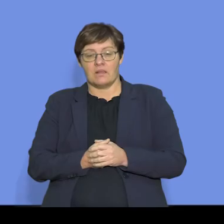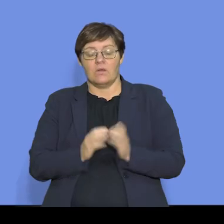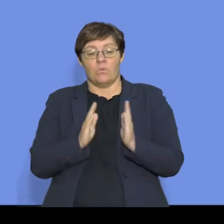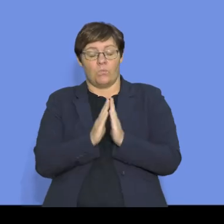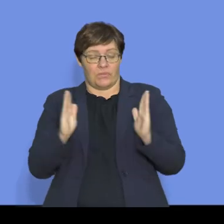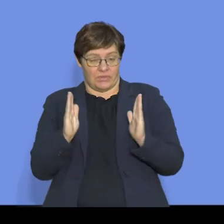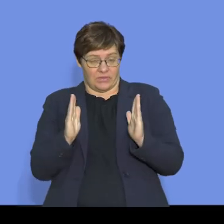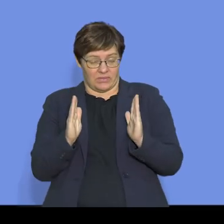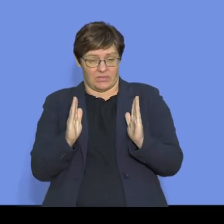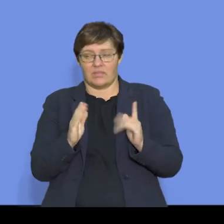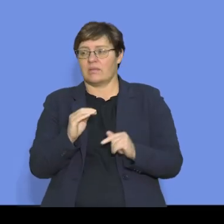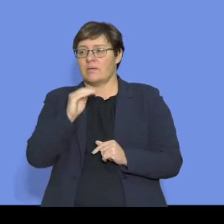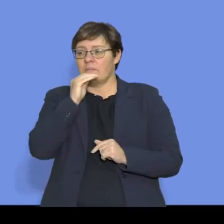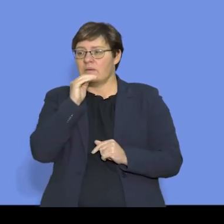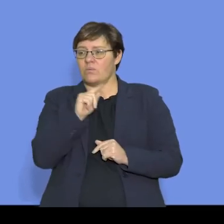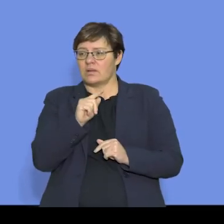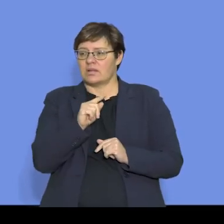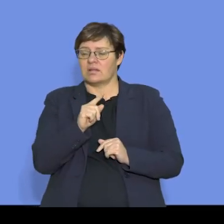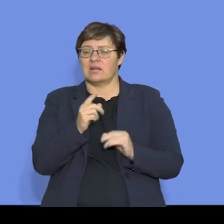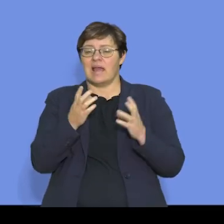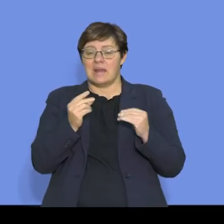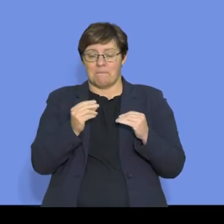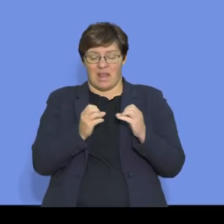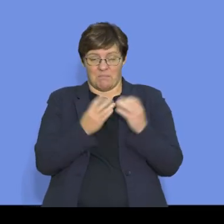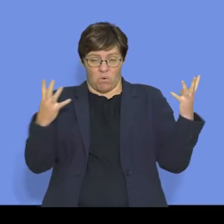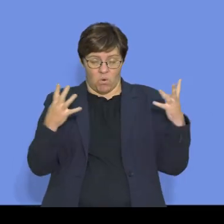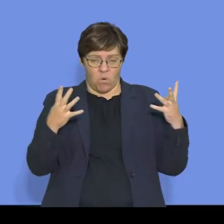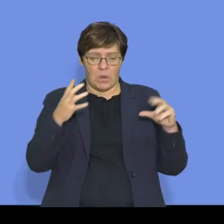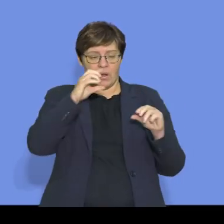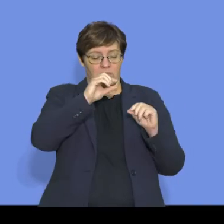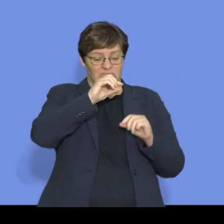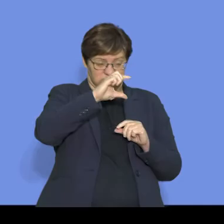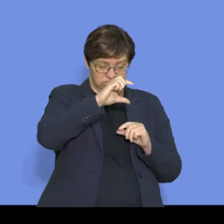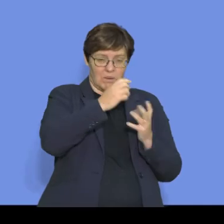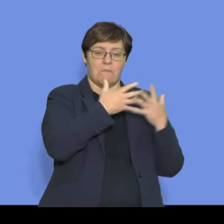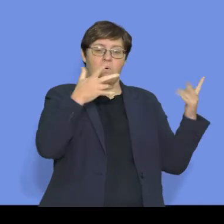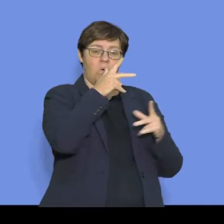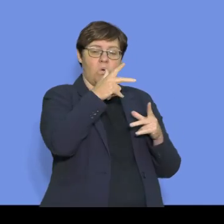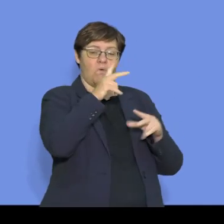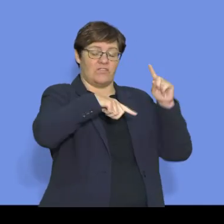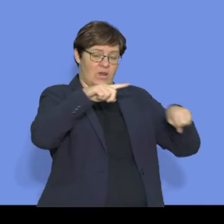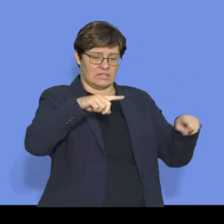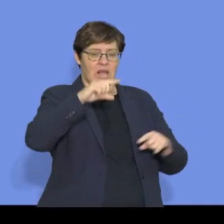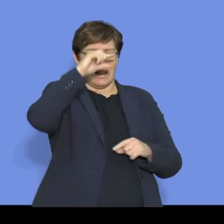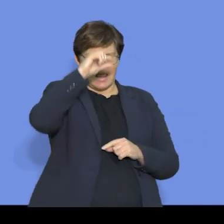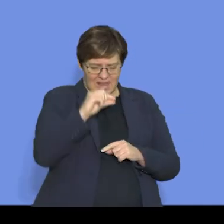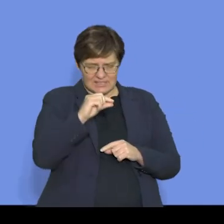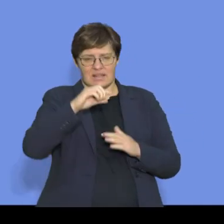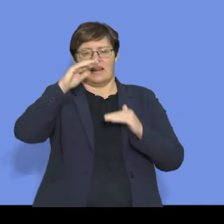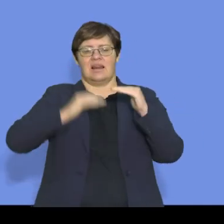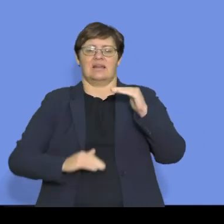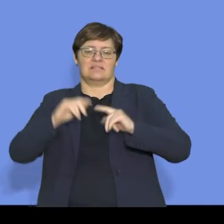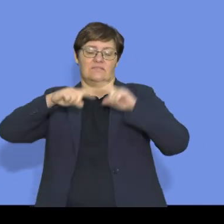the width of the column refers to the number of species. So the wider the column, the more